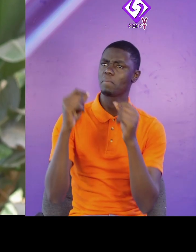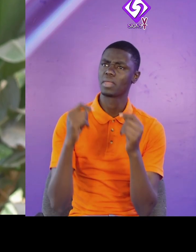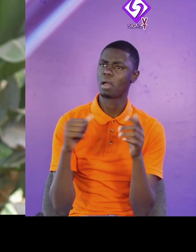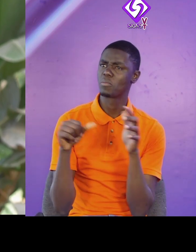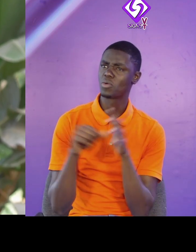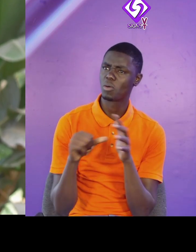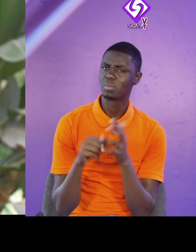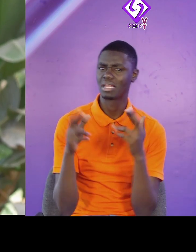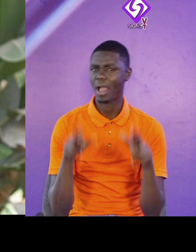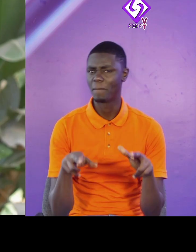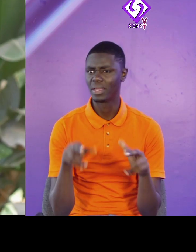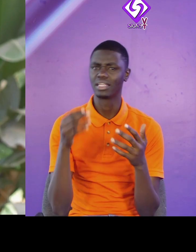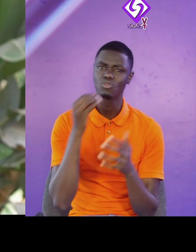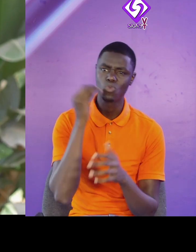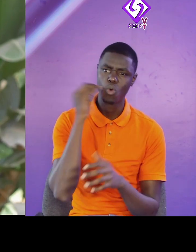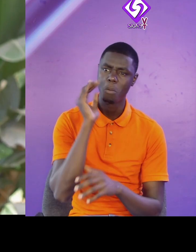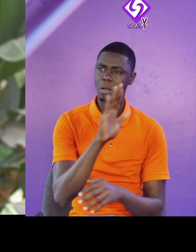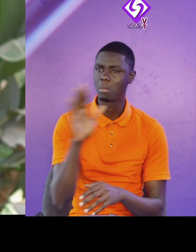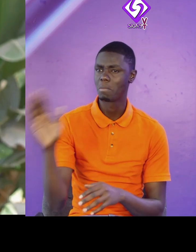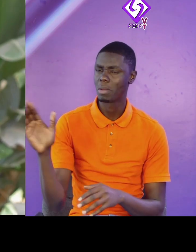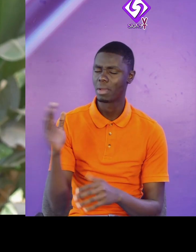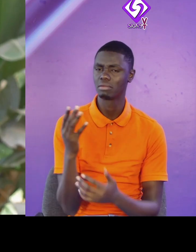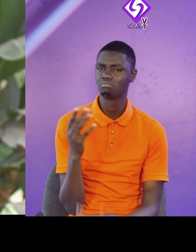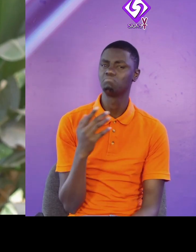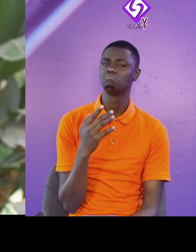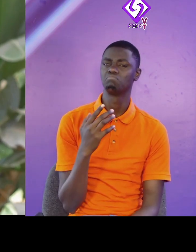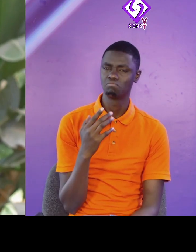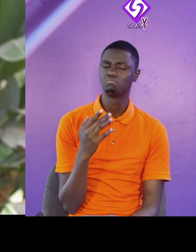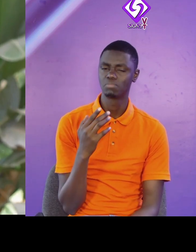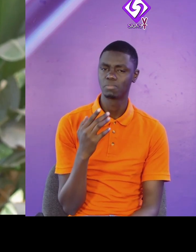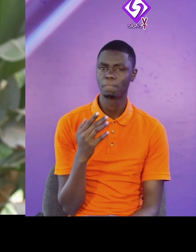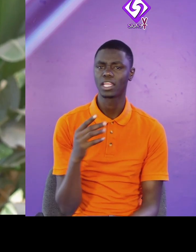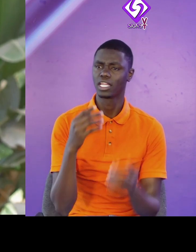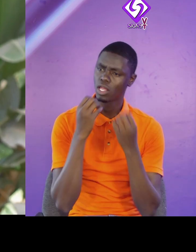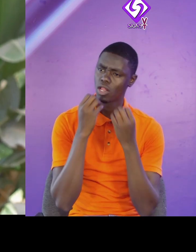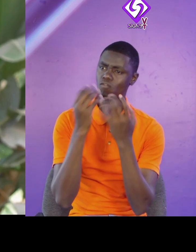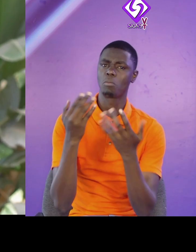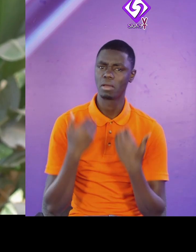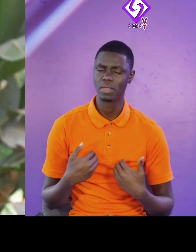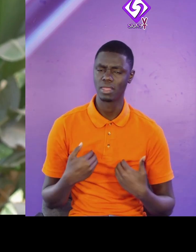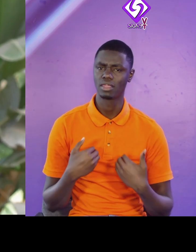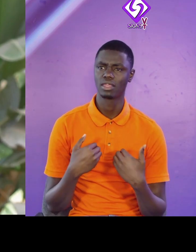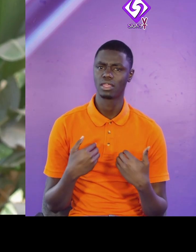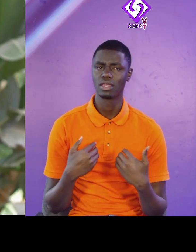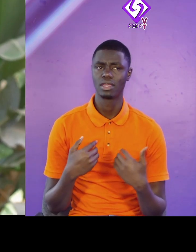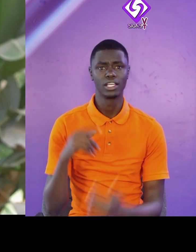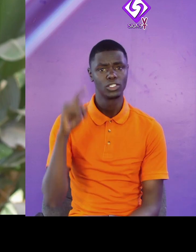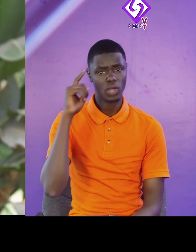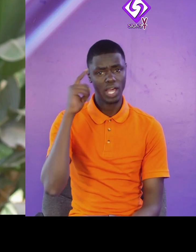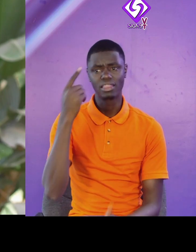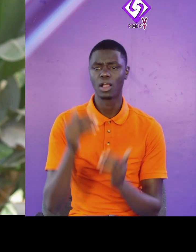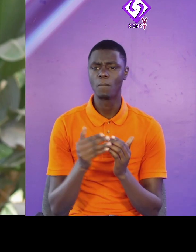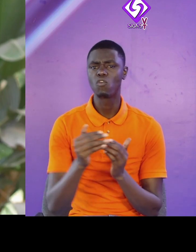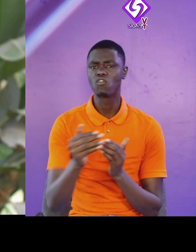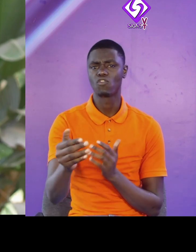are happening at their own homes and confide in me. And I think moving forward, that